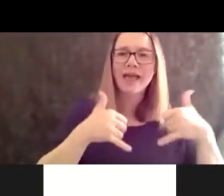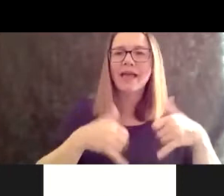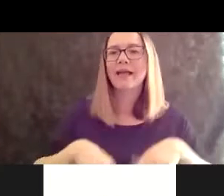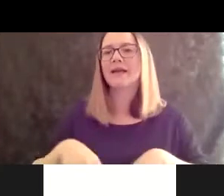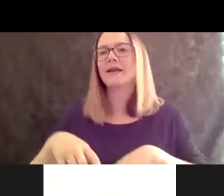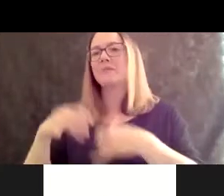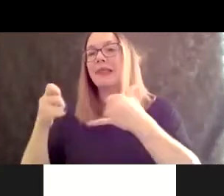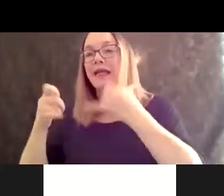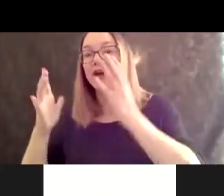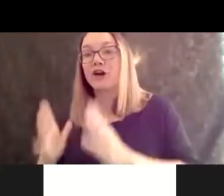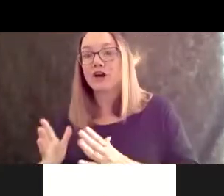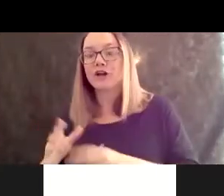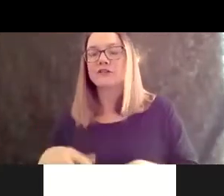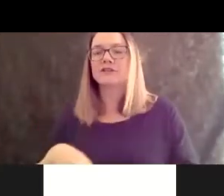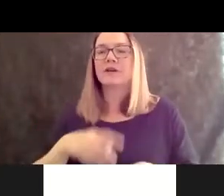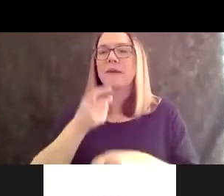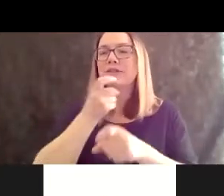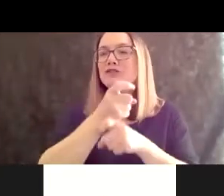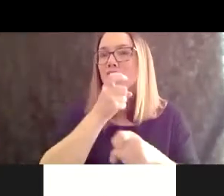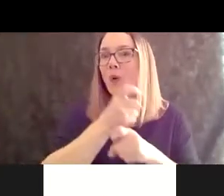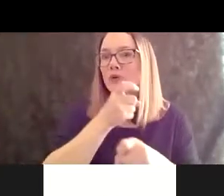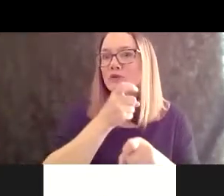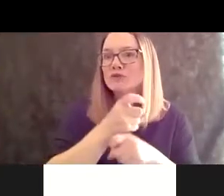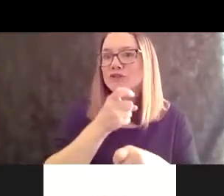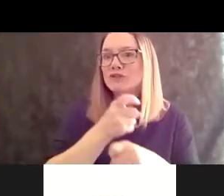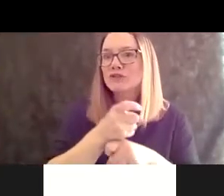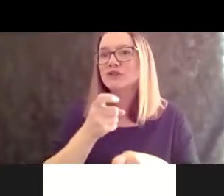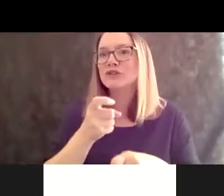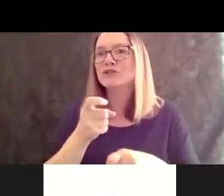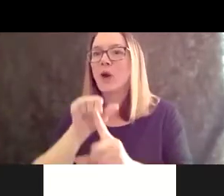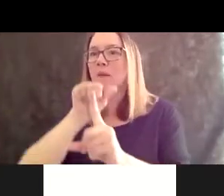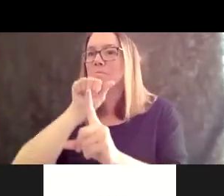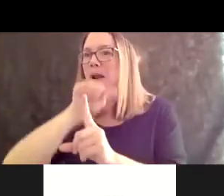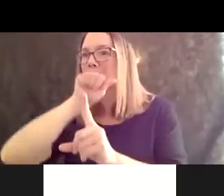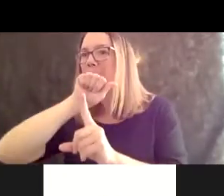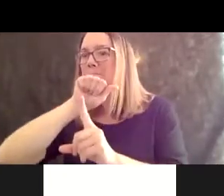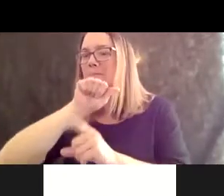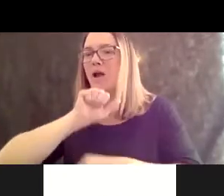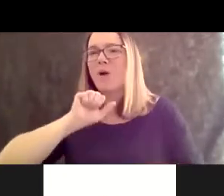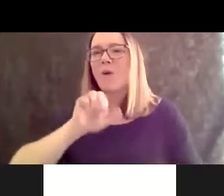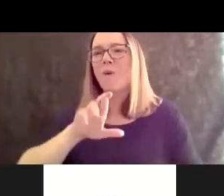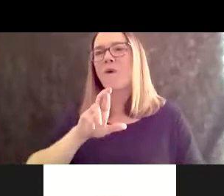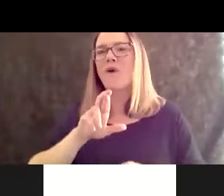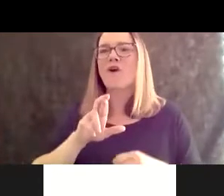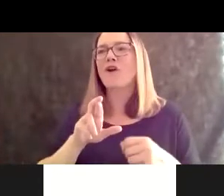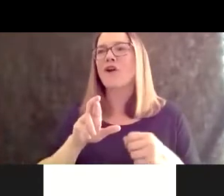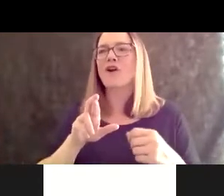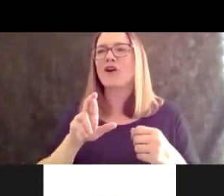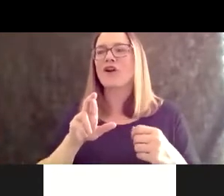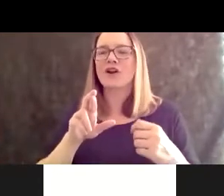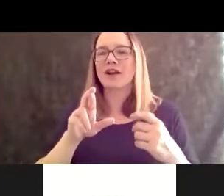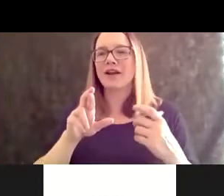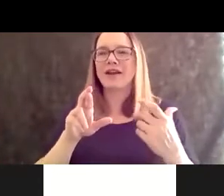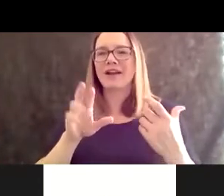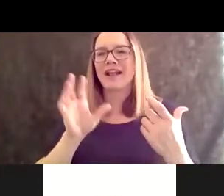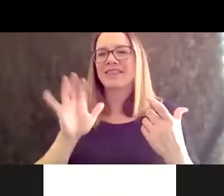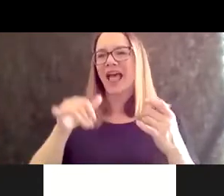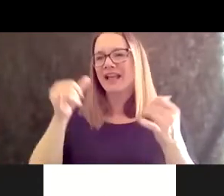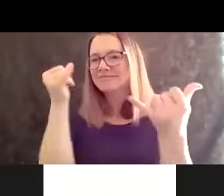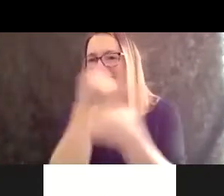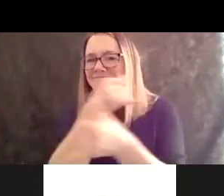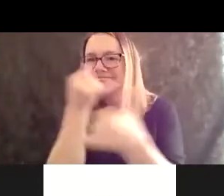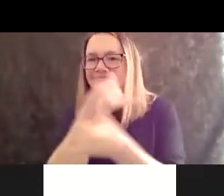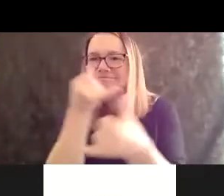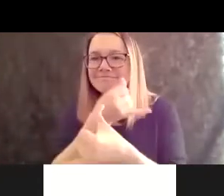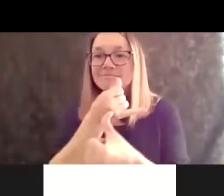you love pranks and you like telling jokes, or, you know, very slapstick, explore that. If you're